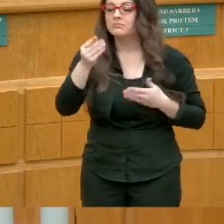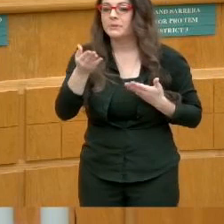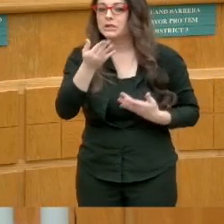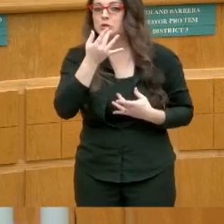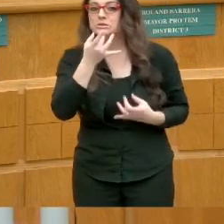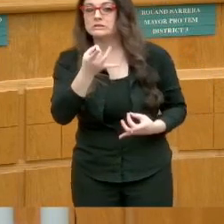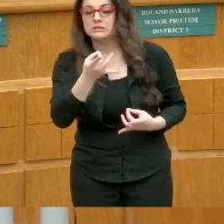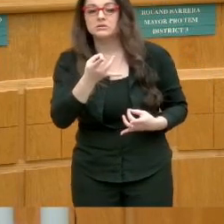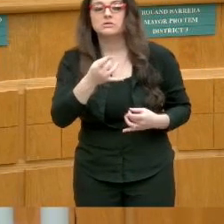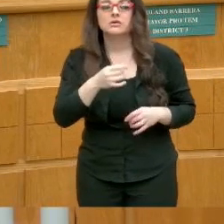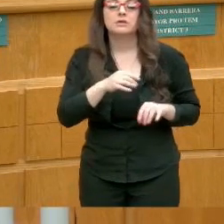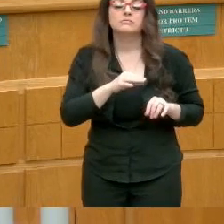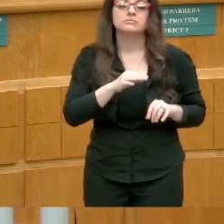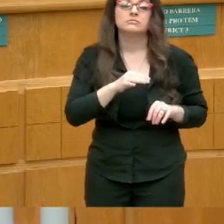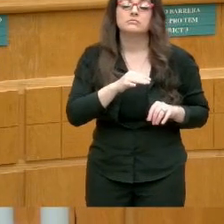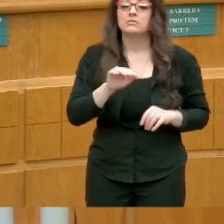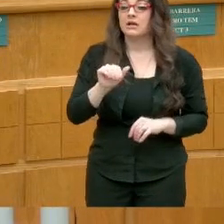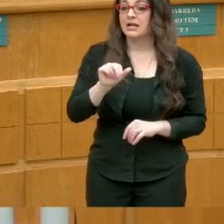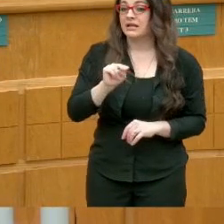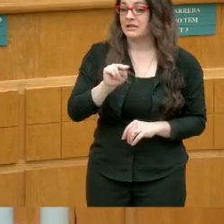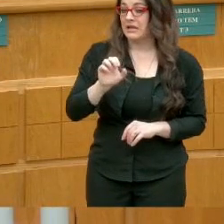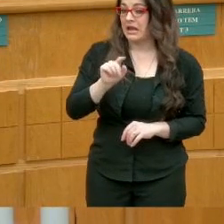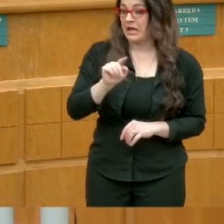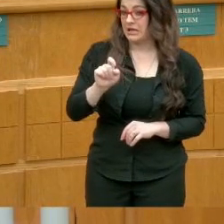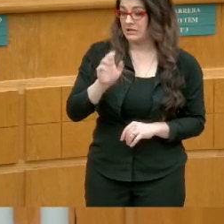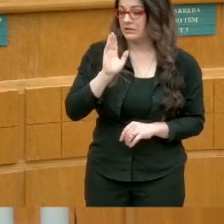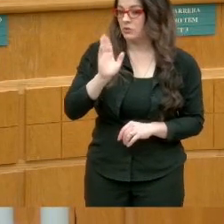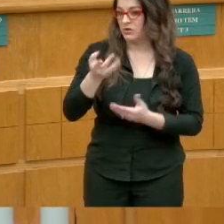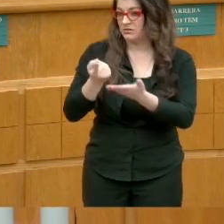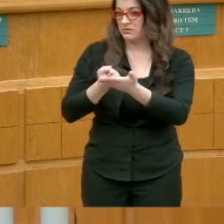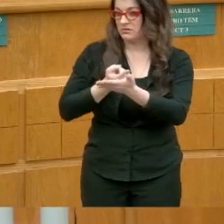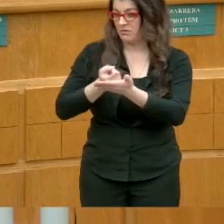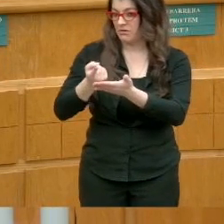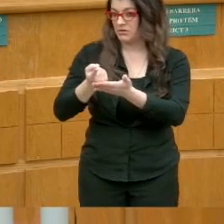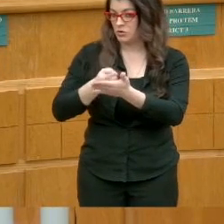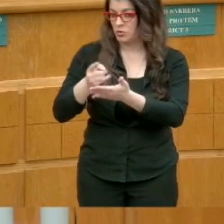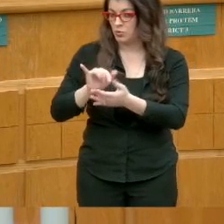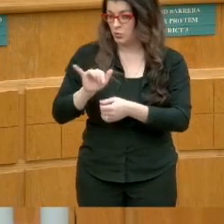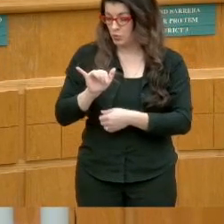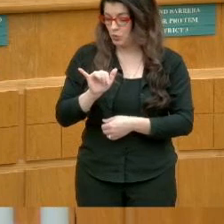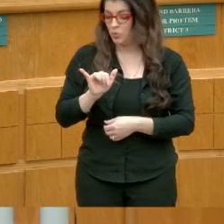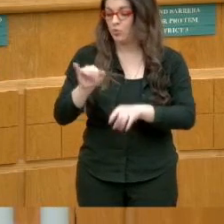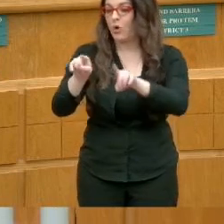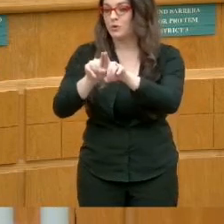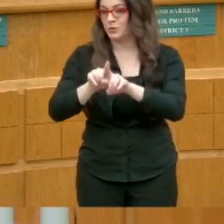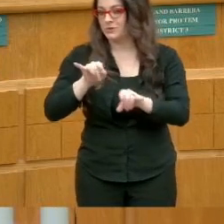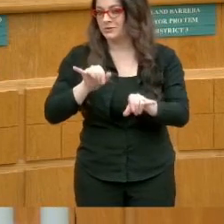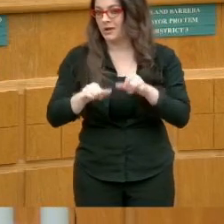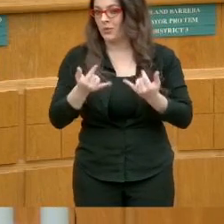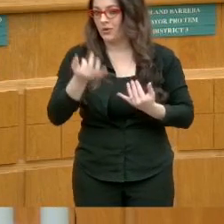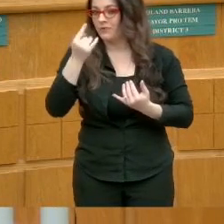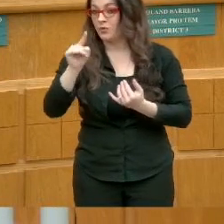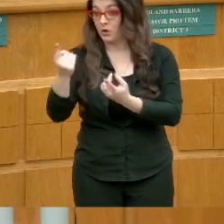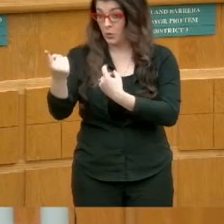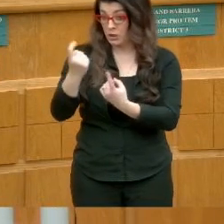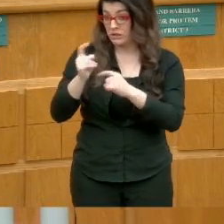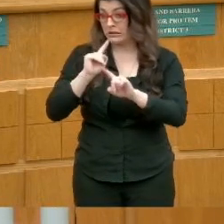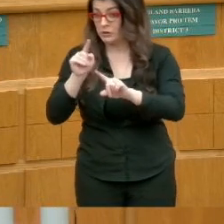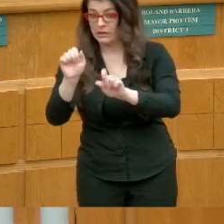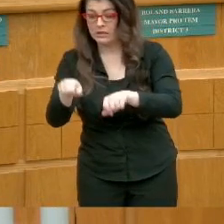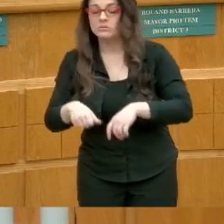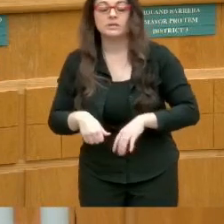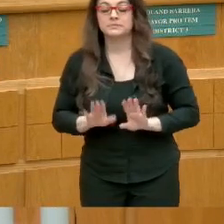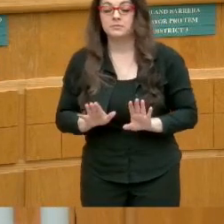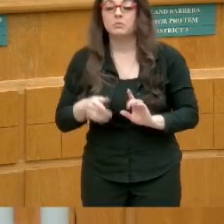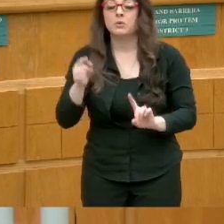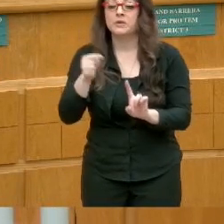this media outlets. But Annette will also cover, and we'll be here for questions after, 2 areas that have become